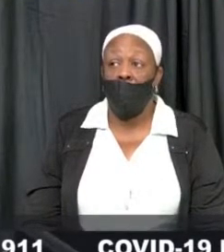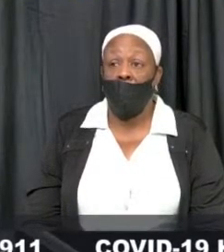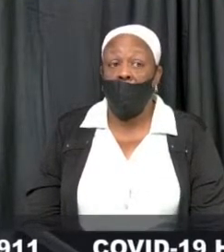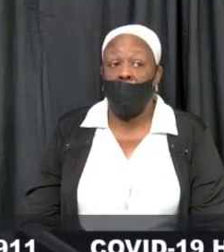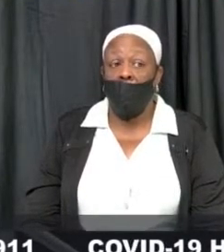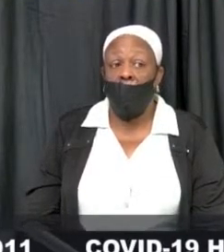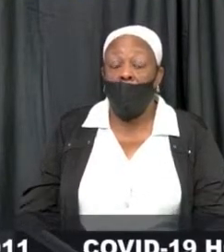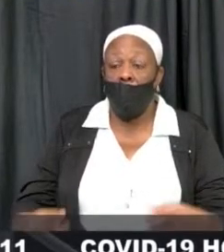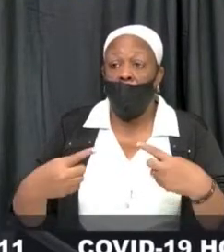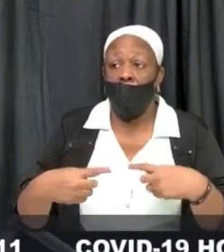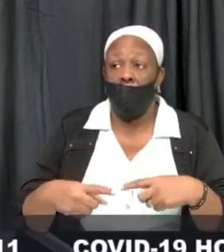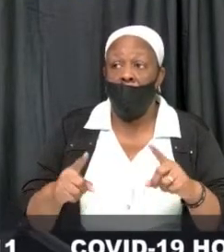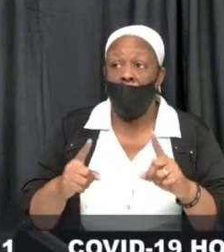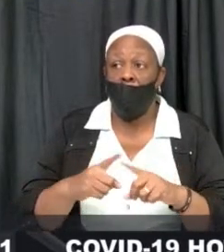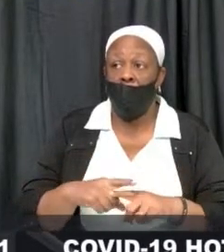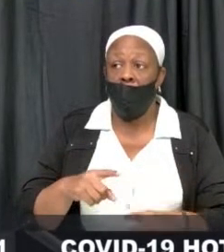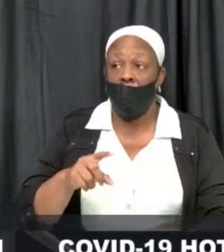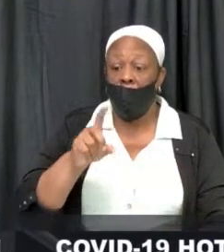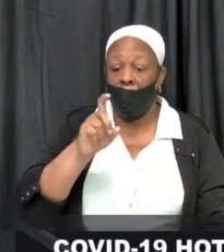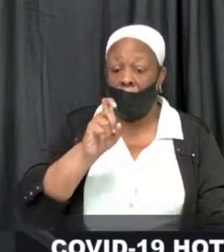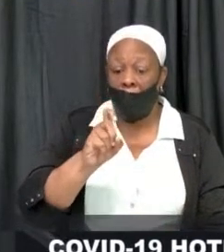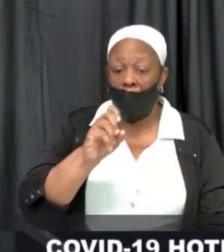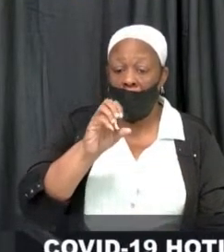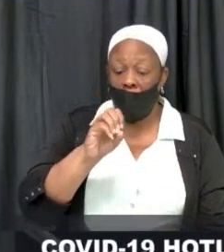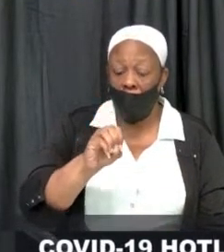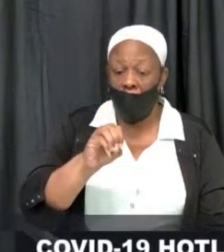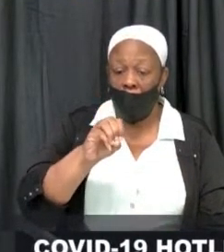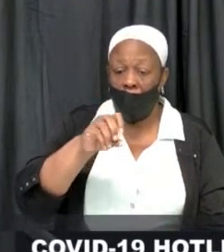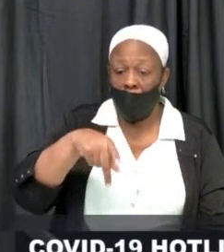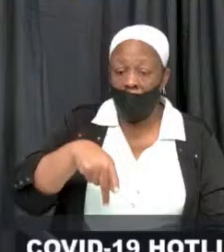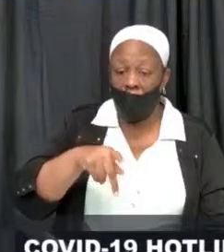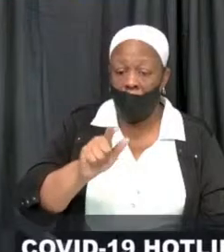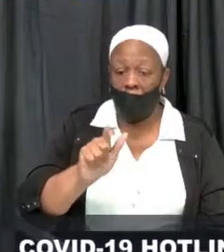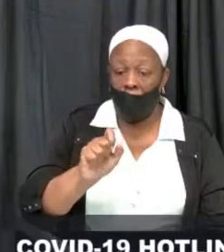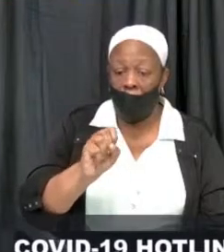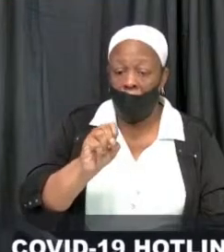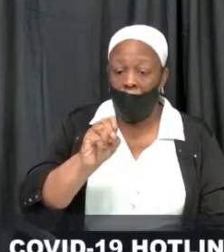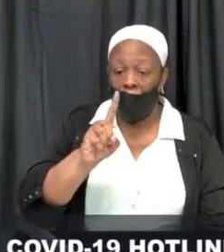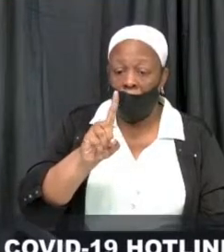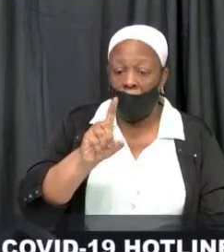xopolitics.blogs.com, you'd see the origination of this blog.